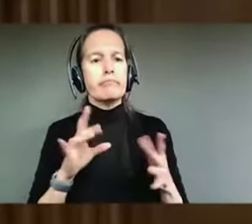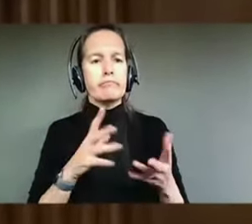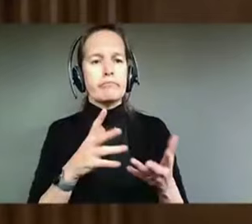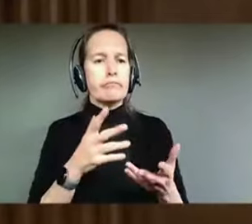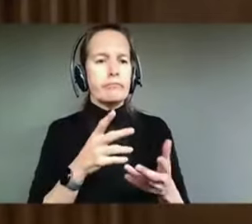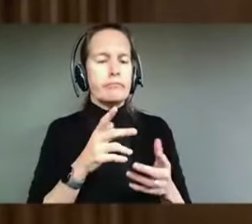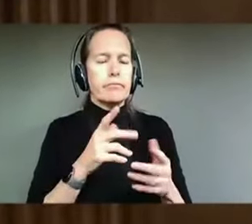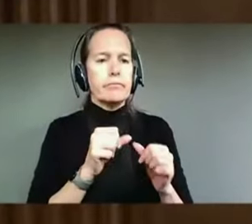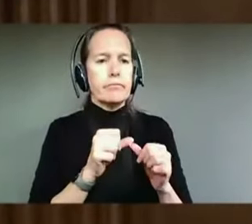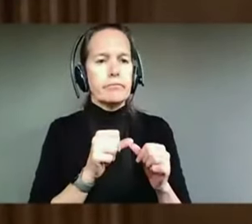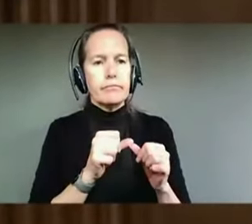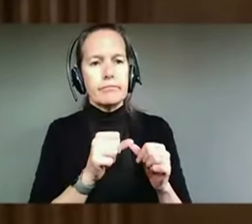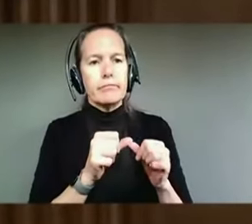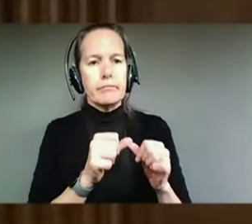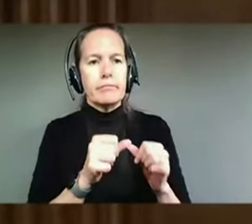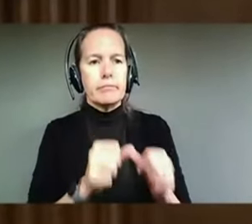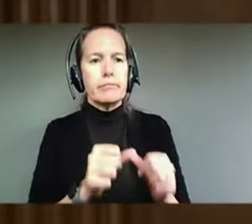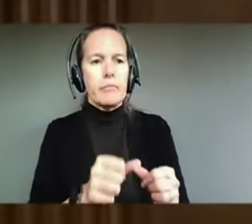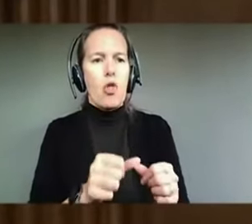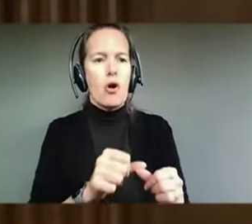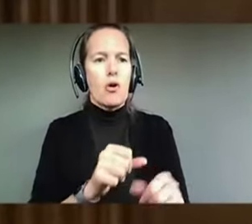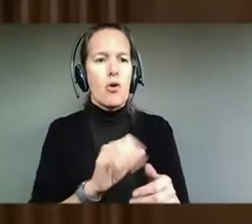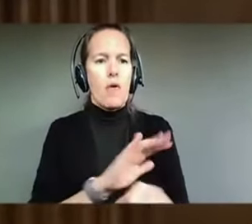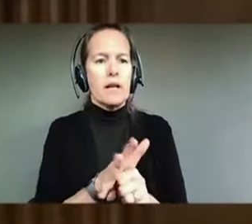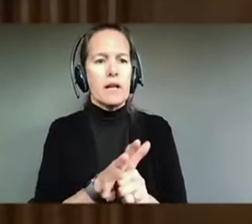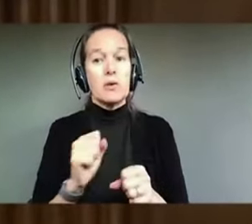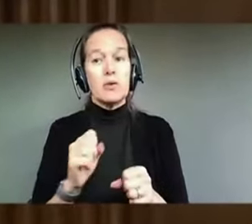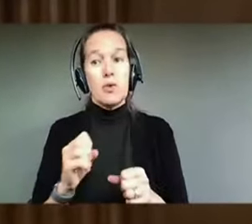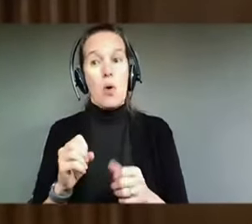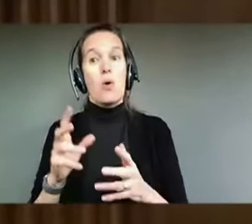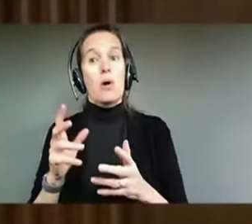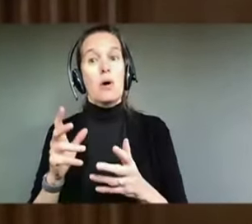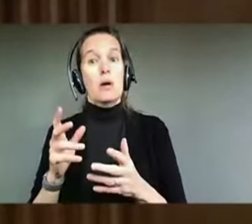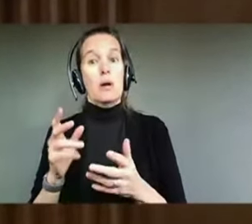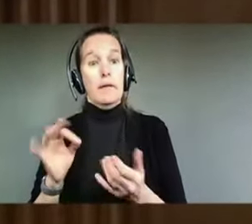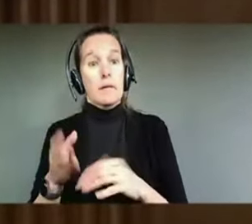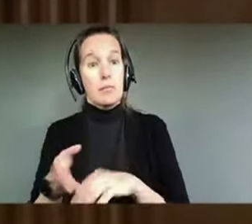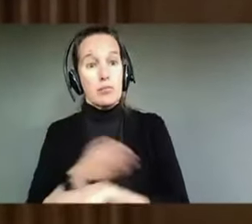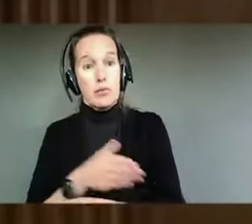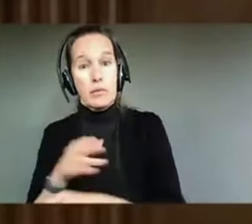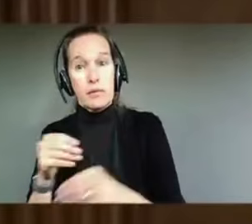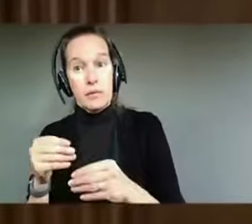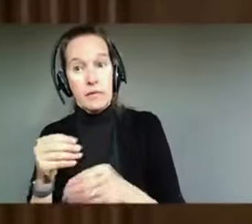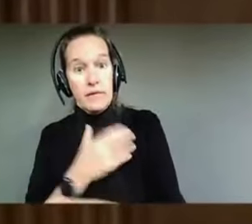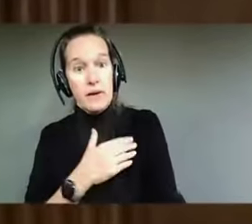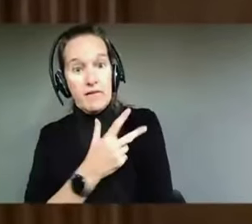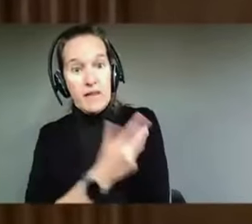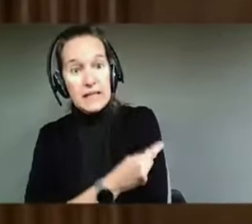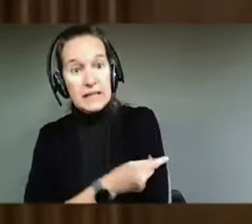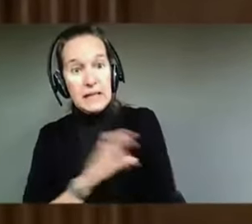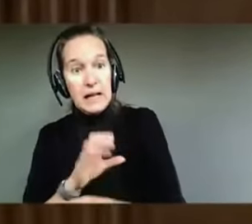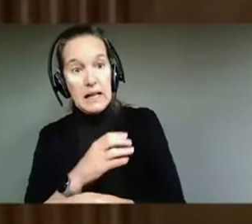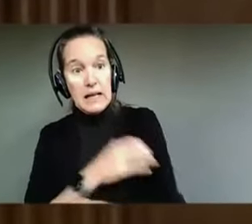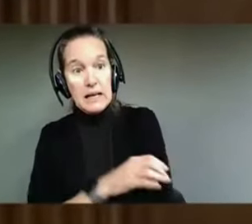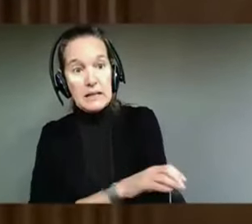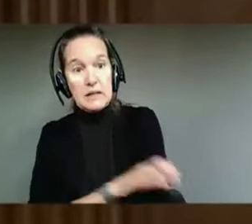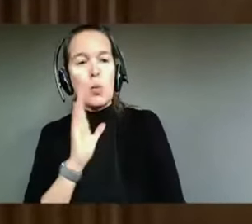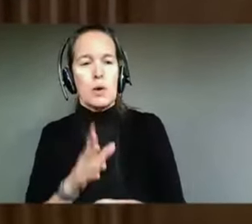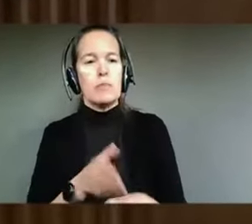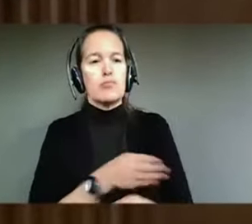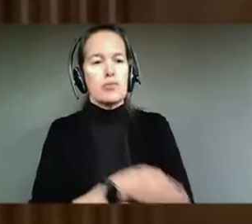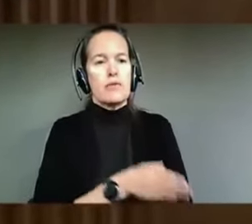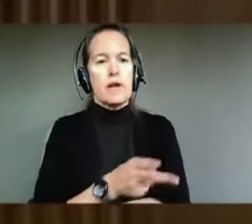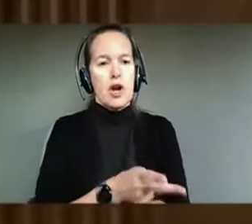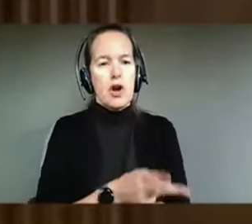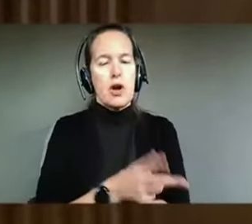give vaccines in rural clinics and other institutions would improve access to care. And supporting clinicians across the country to